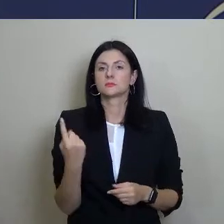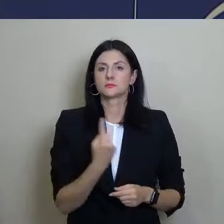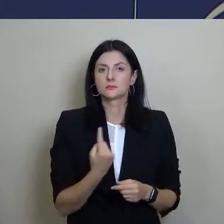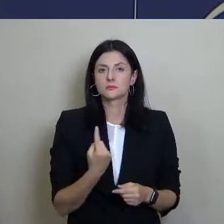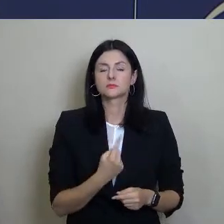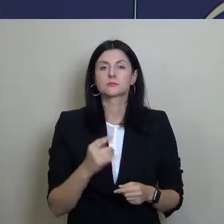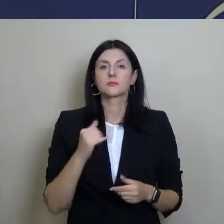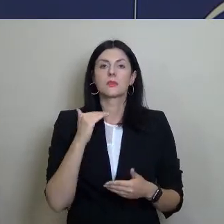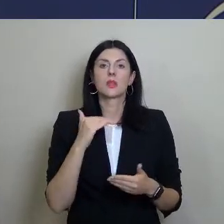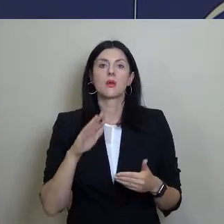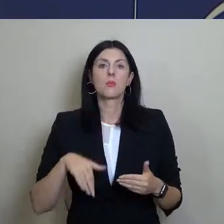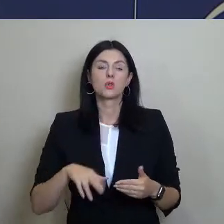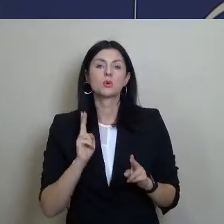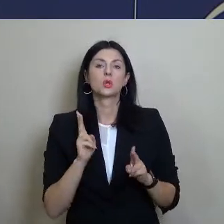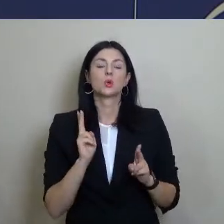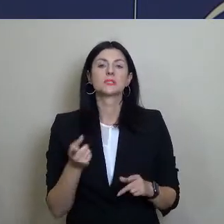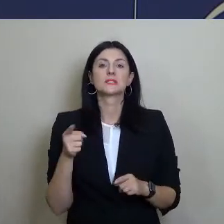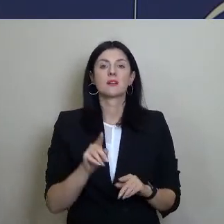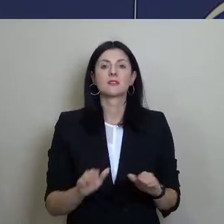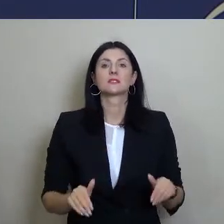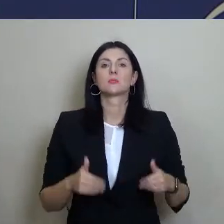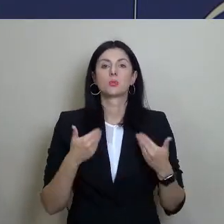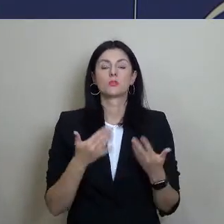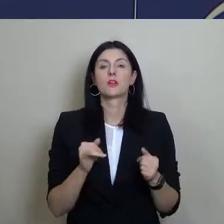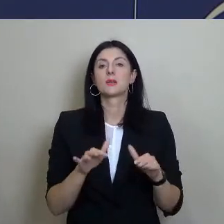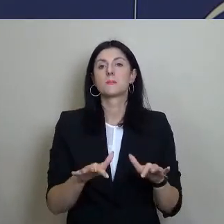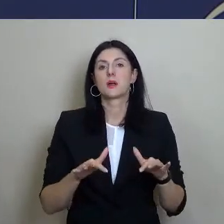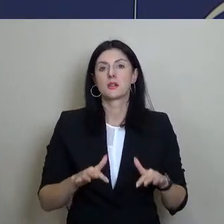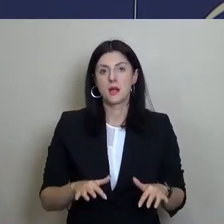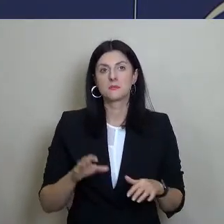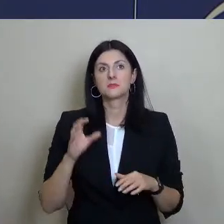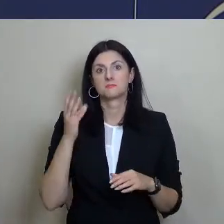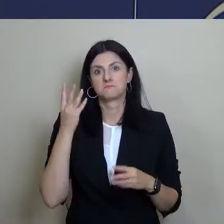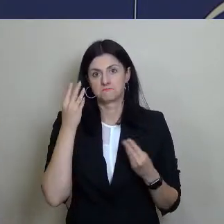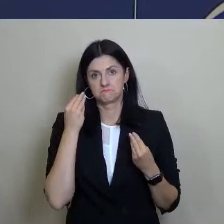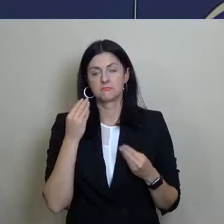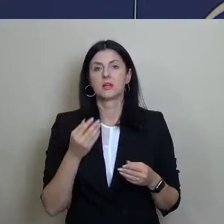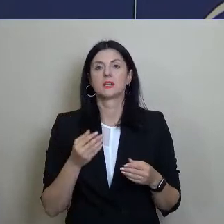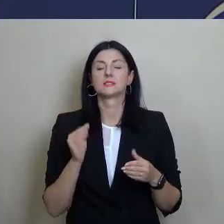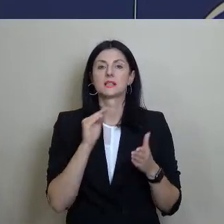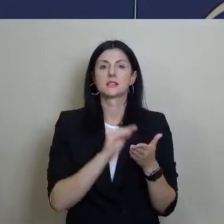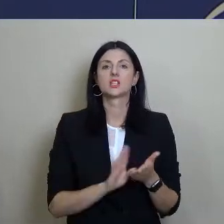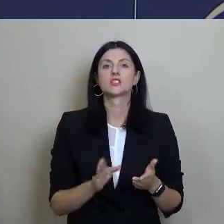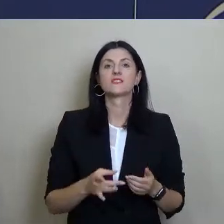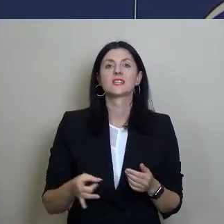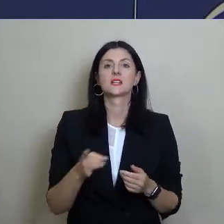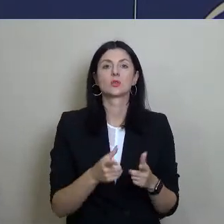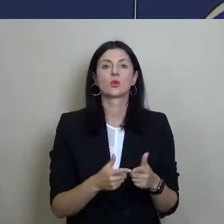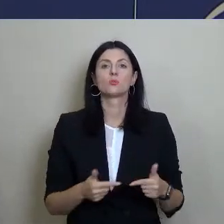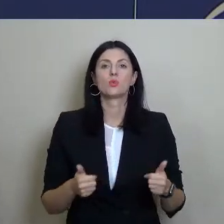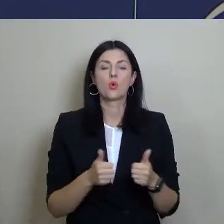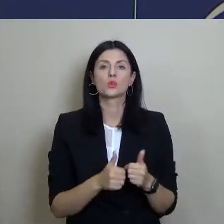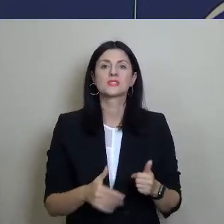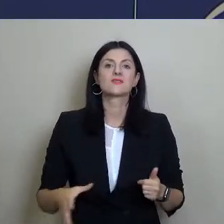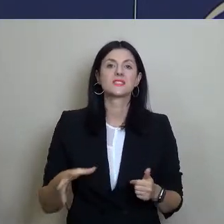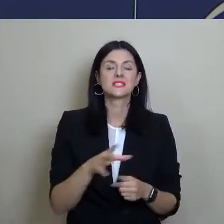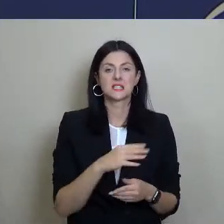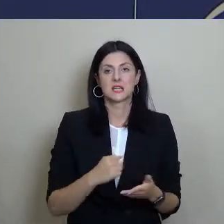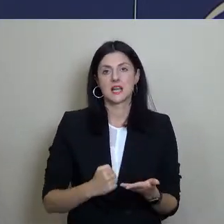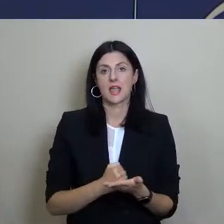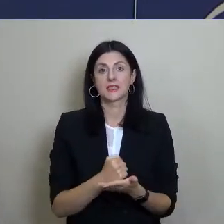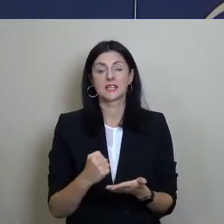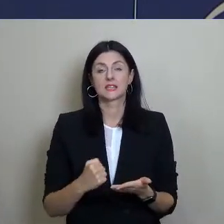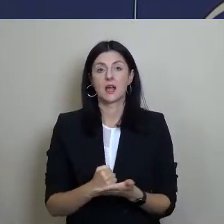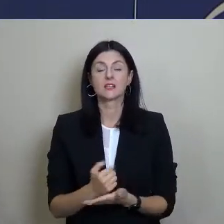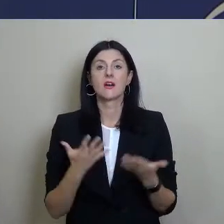seen, with the name of the party, with number 1 from the party, and then somebody suggested in the parliament vote that